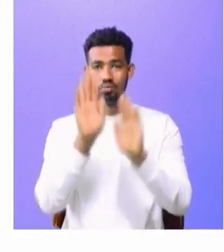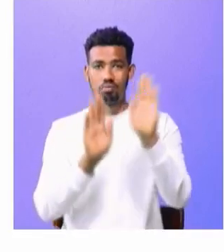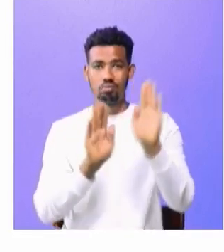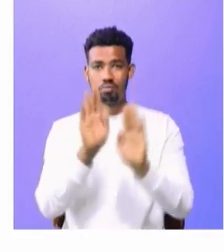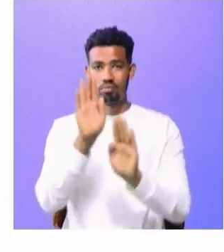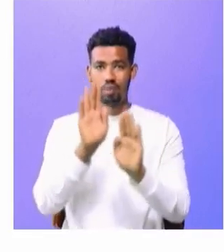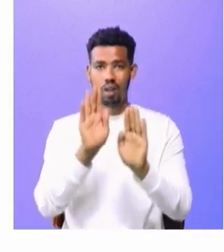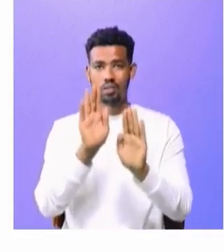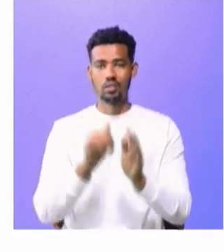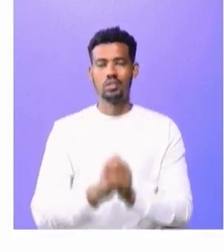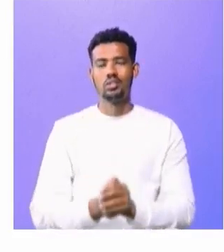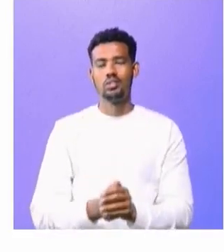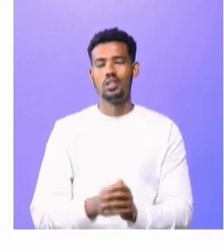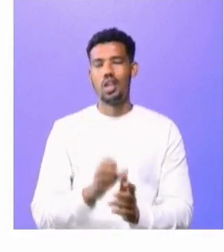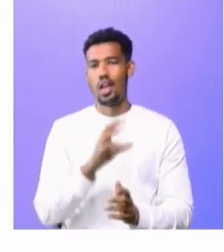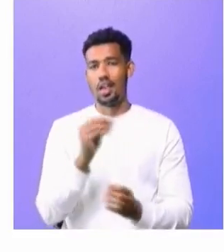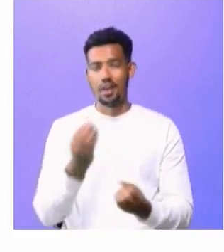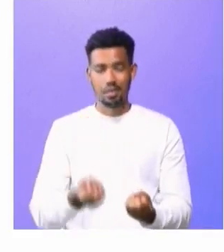Many,